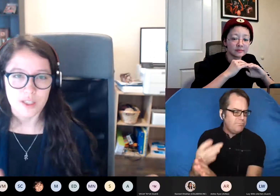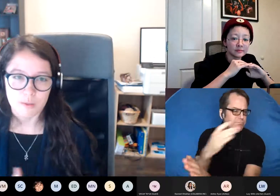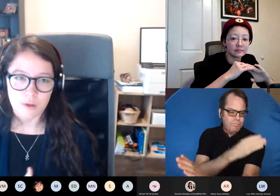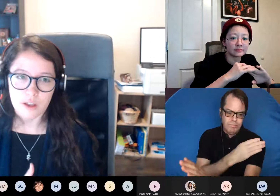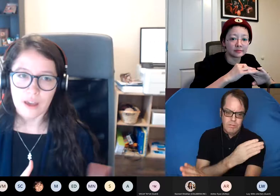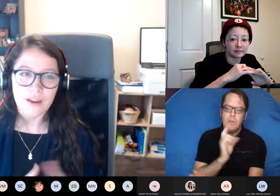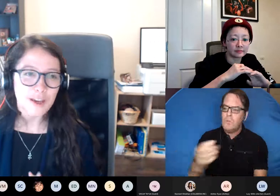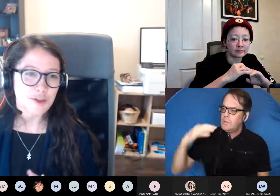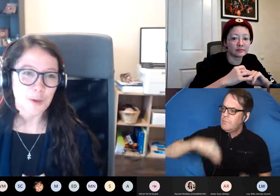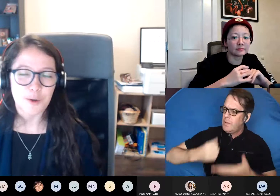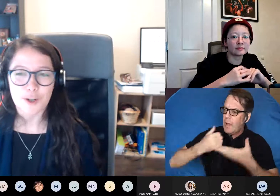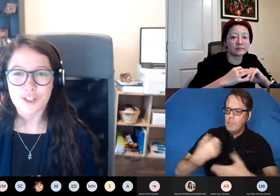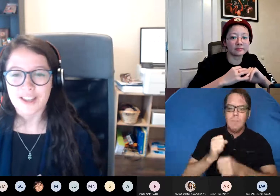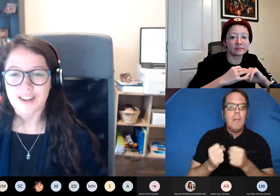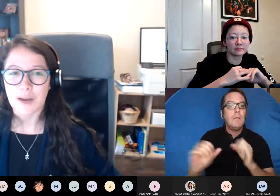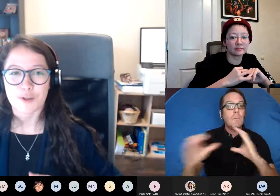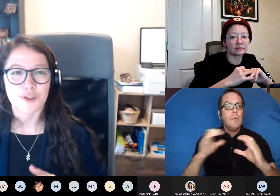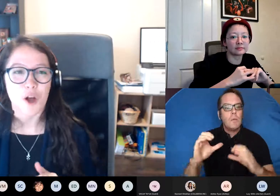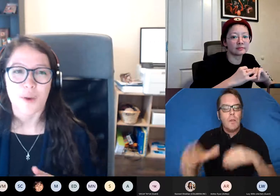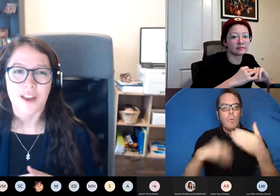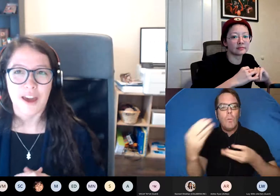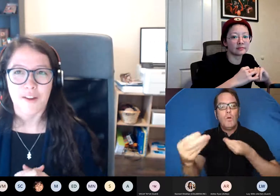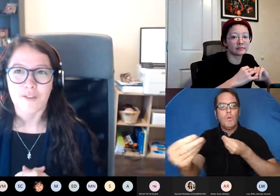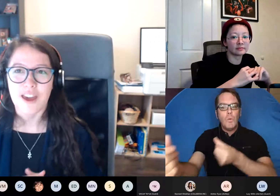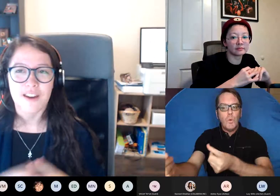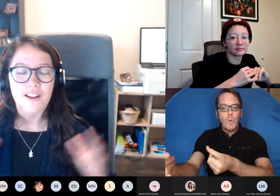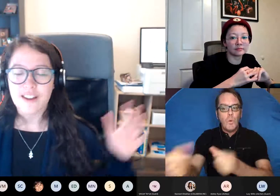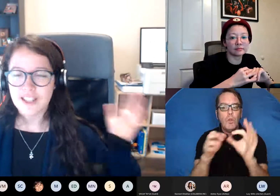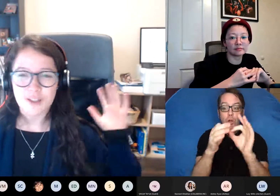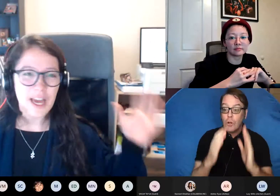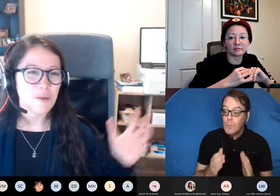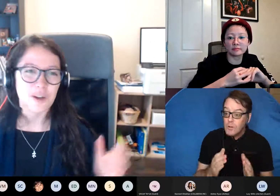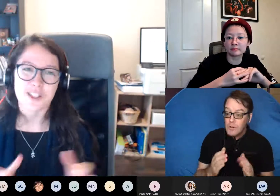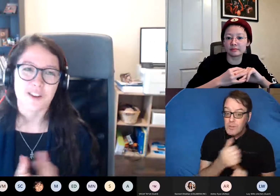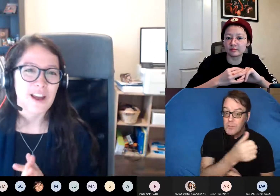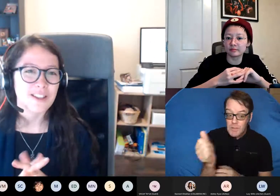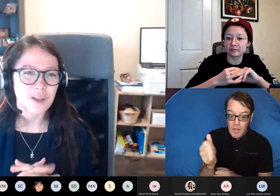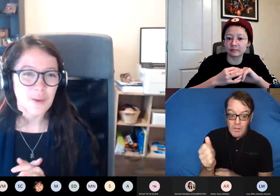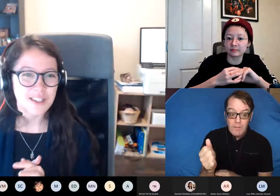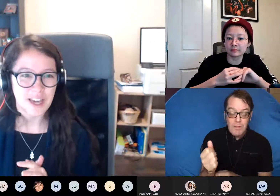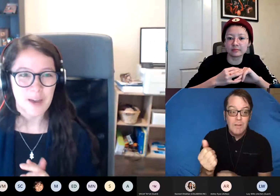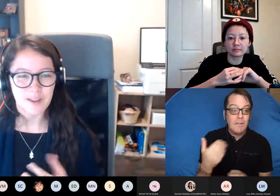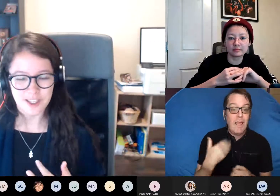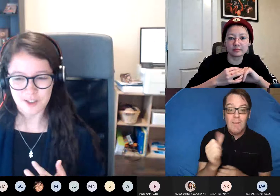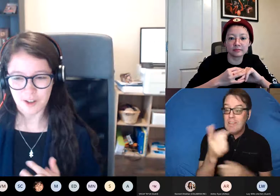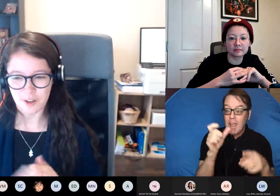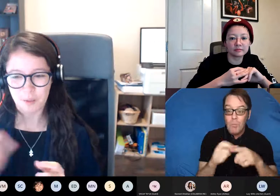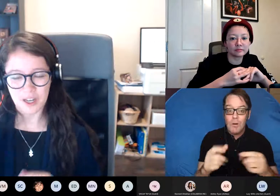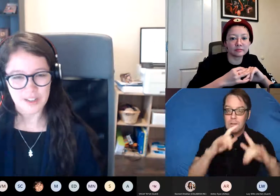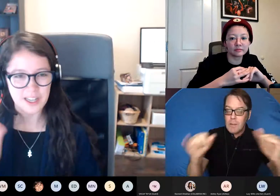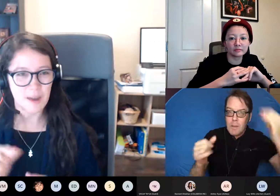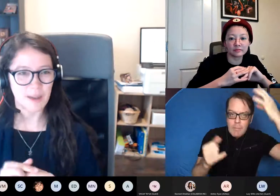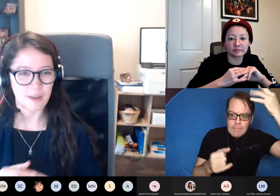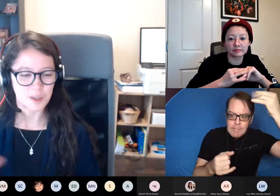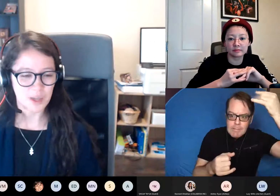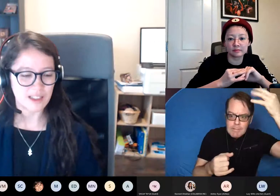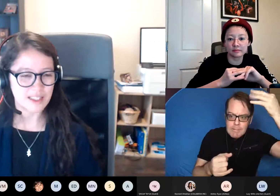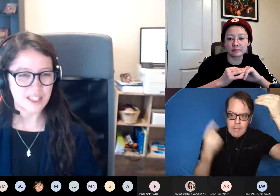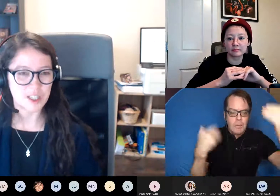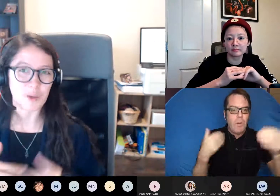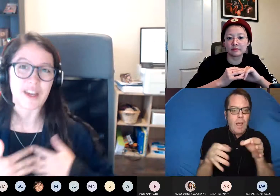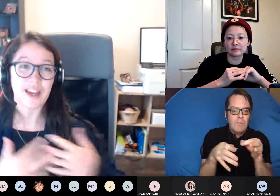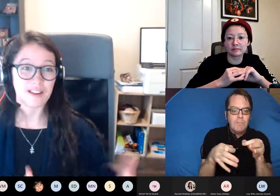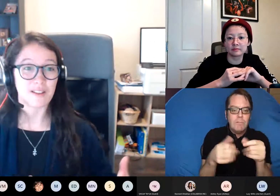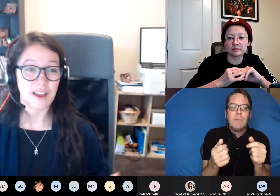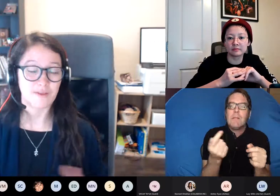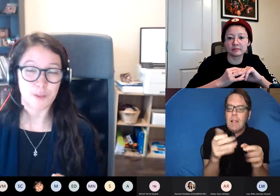a lot more smoothly. Interpreters and captioners already have 10 words in their heads at one time because there's a little bit of a time lag between